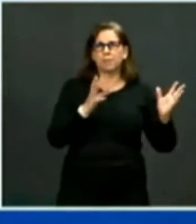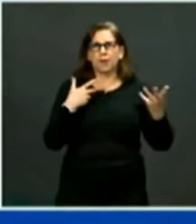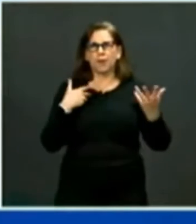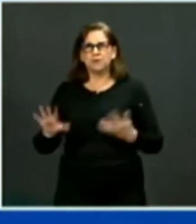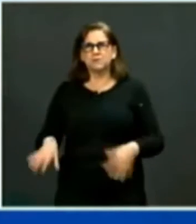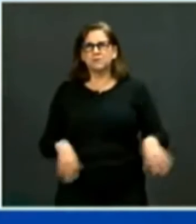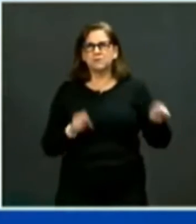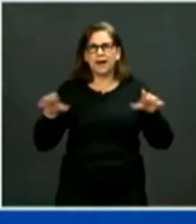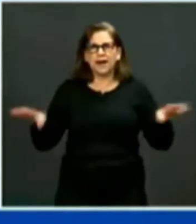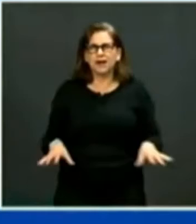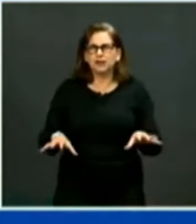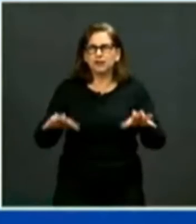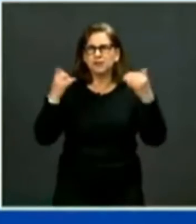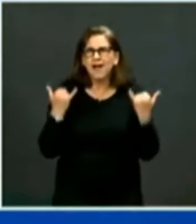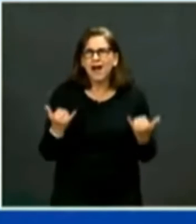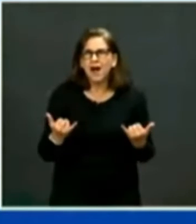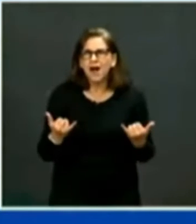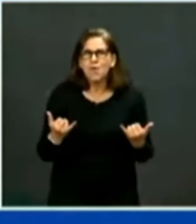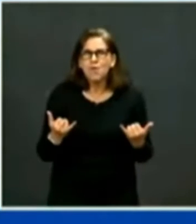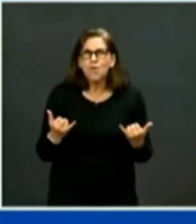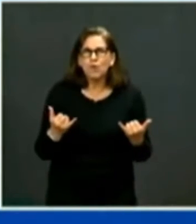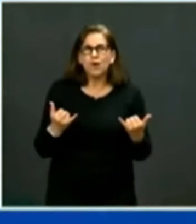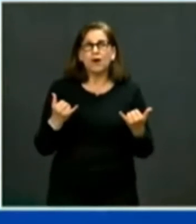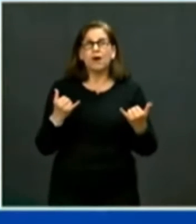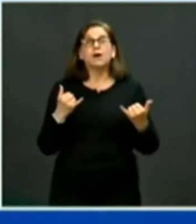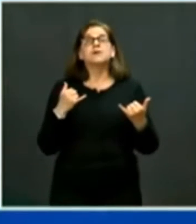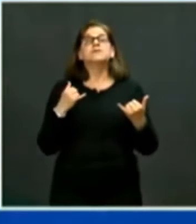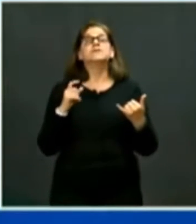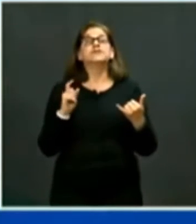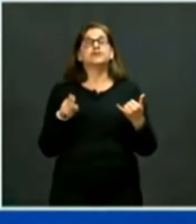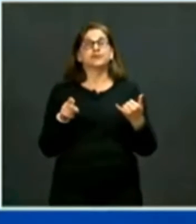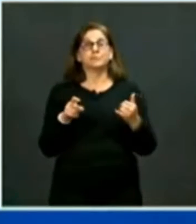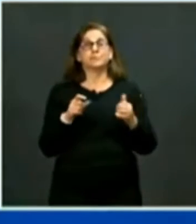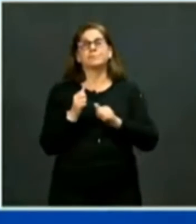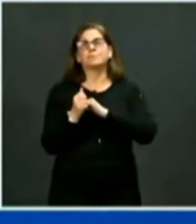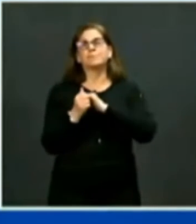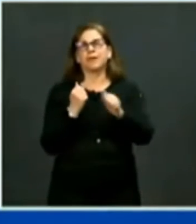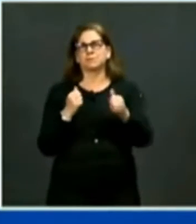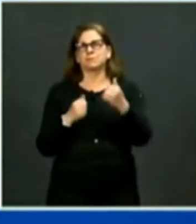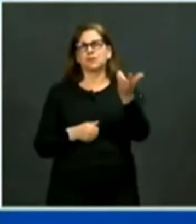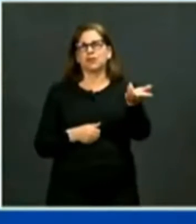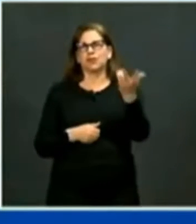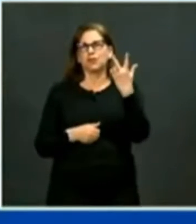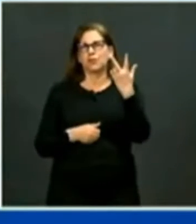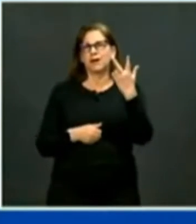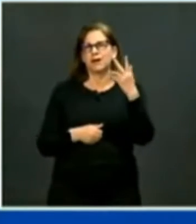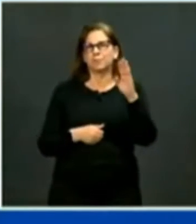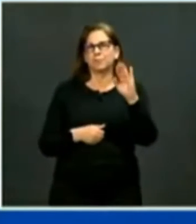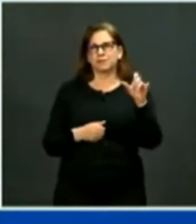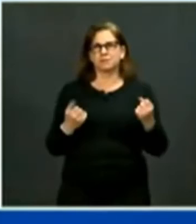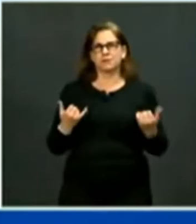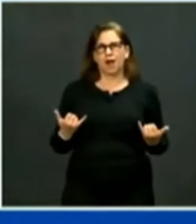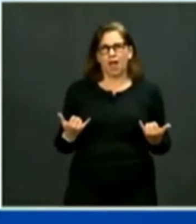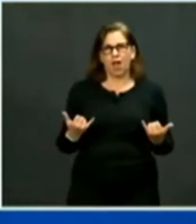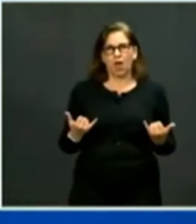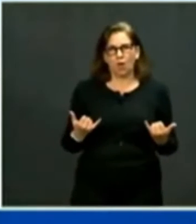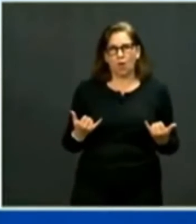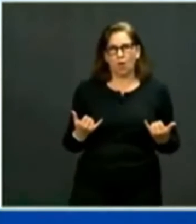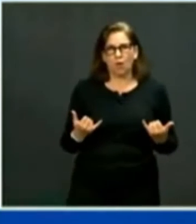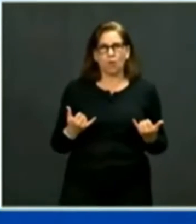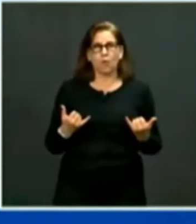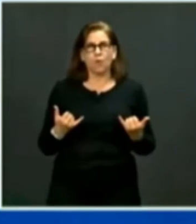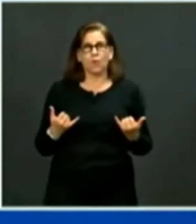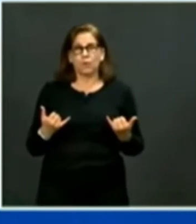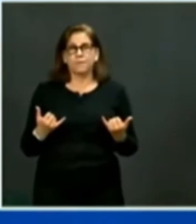bills to close loopholes that allow gun purchasers to bypass